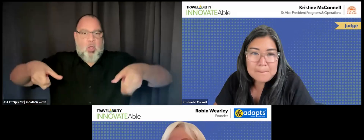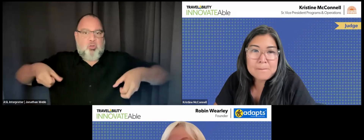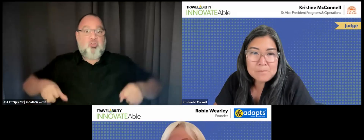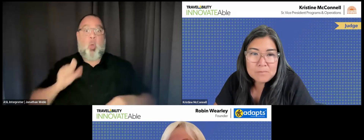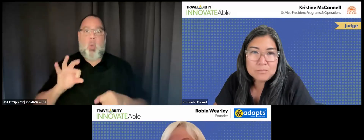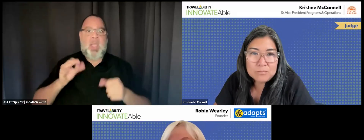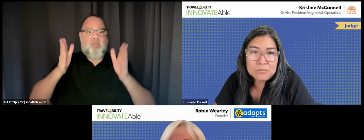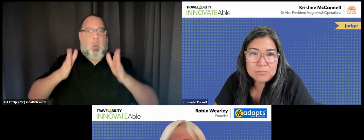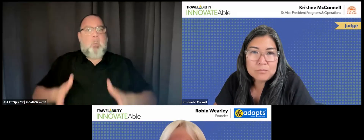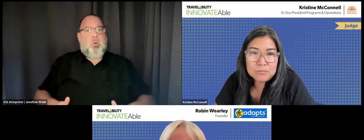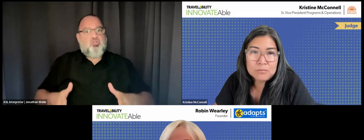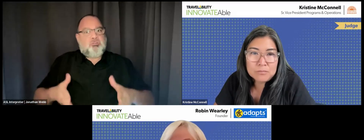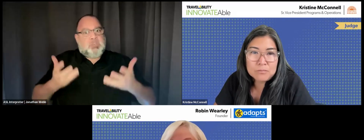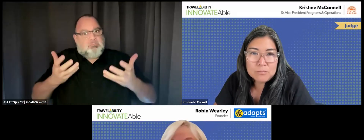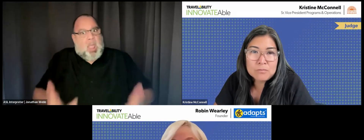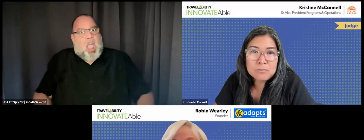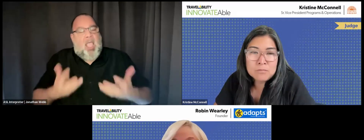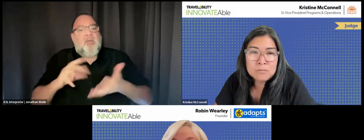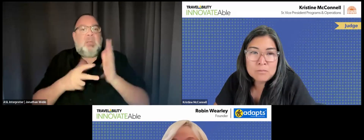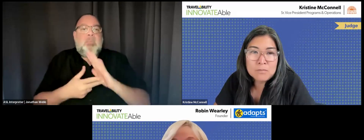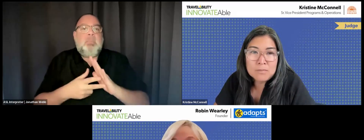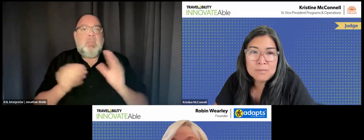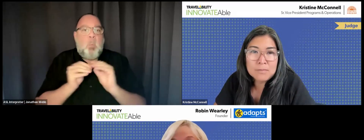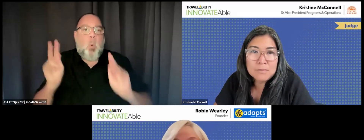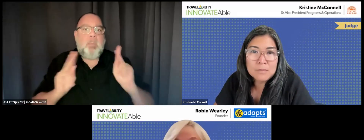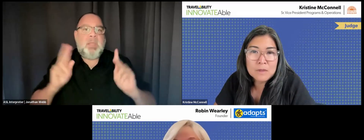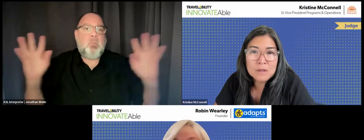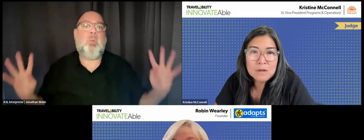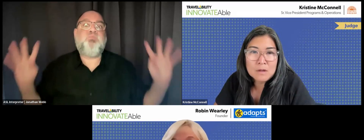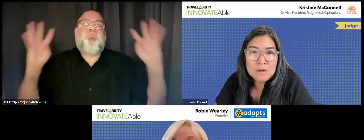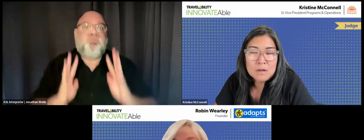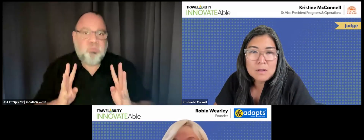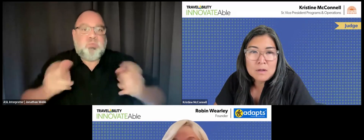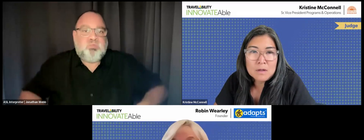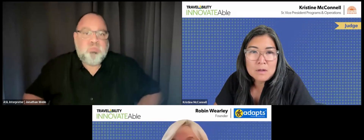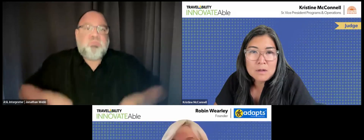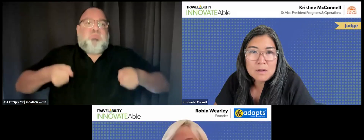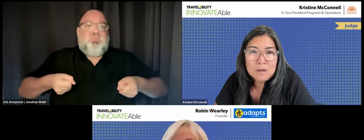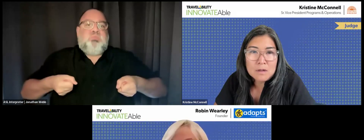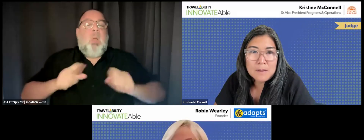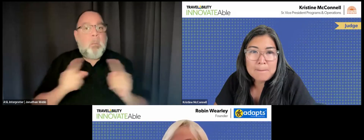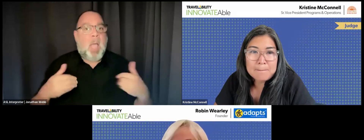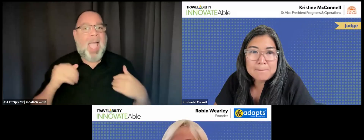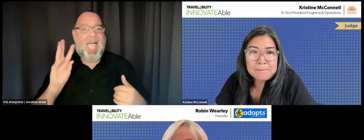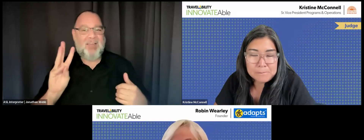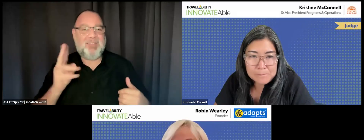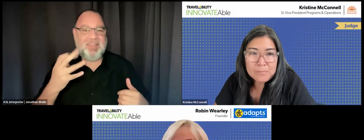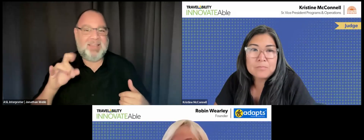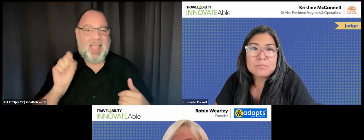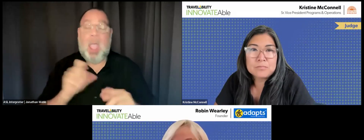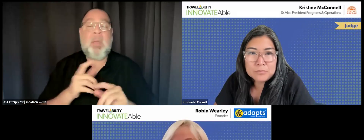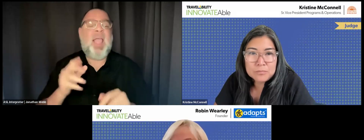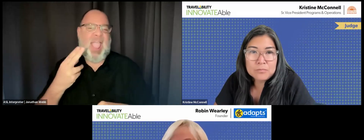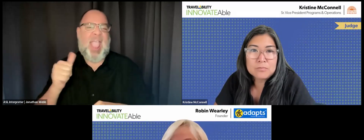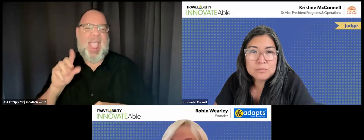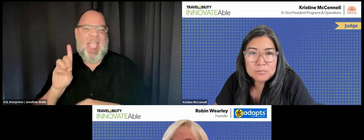gonna obviously need more people to help lift them. Mhm. But typically, a 180-pound person, if